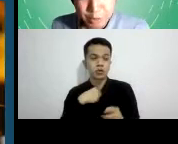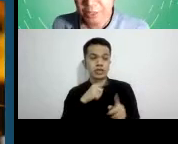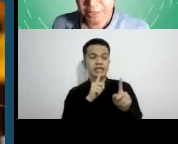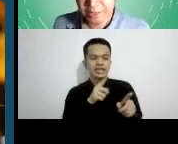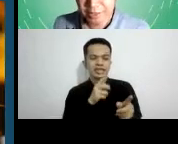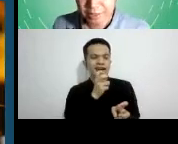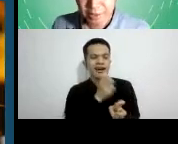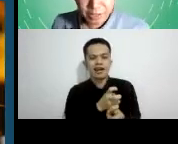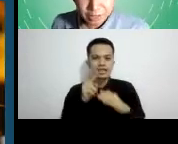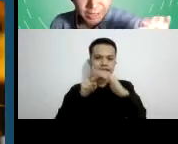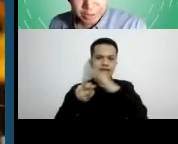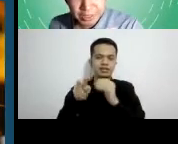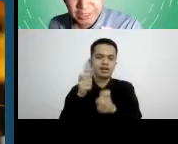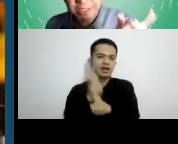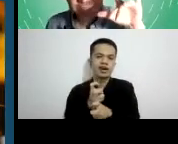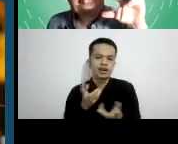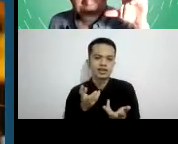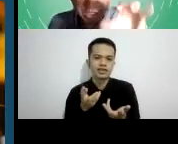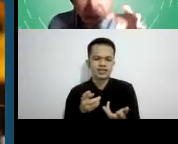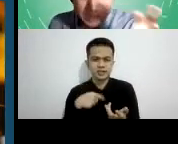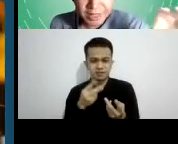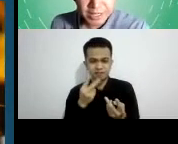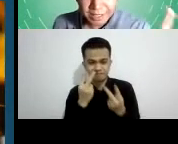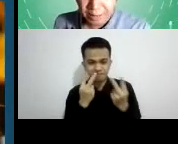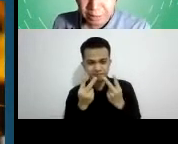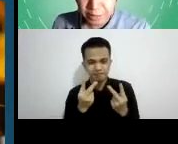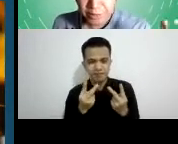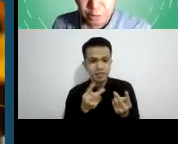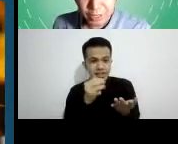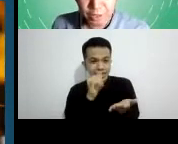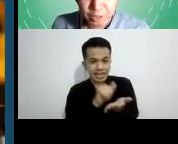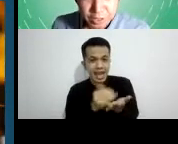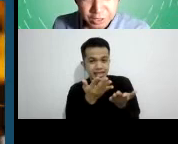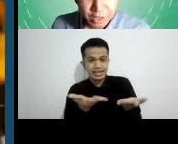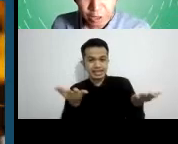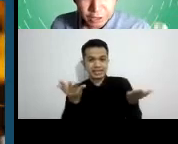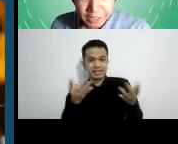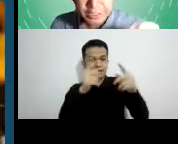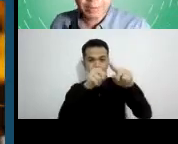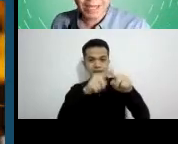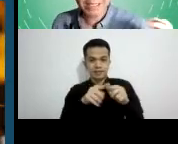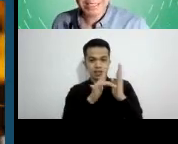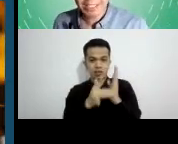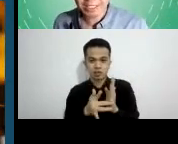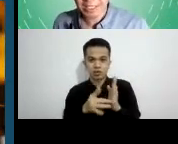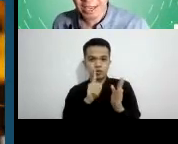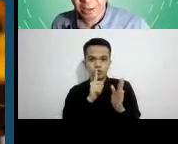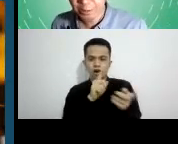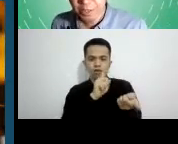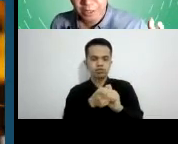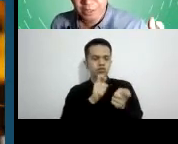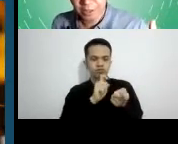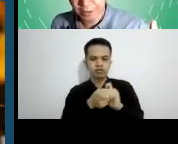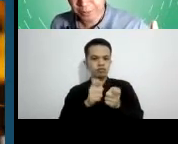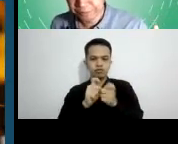impossible to predict because as you can see here, just these examples of new technologies are already dramatically changing how